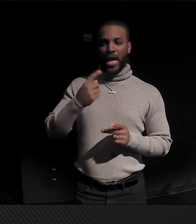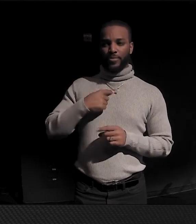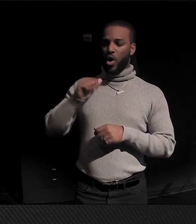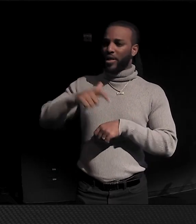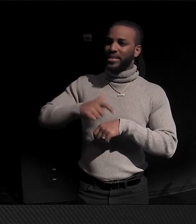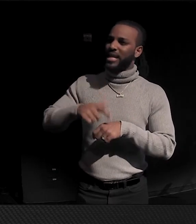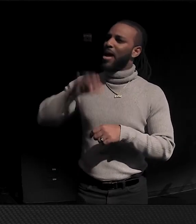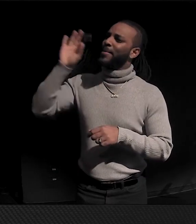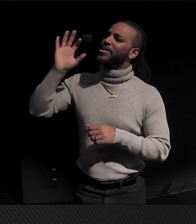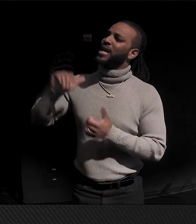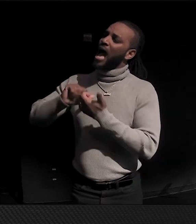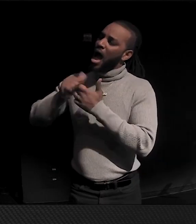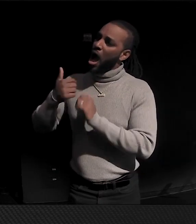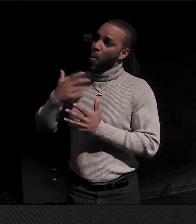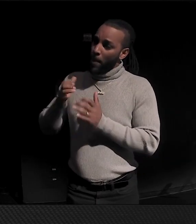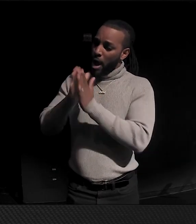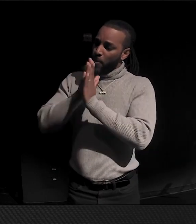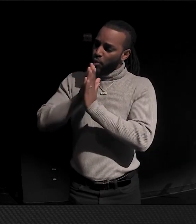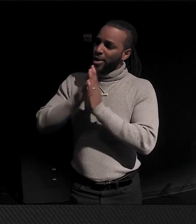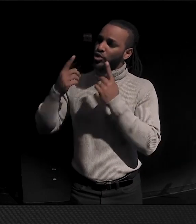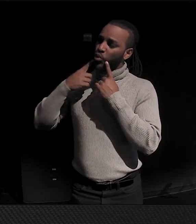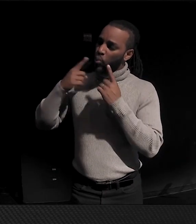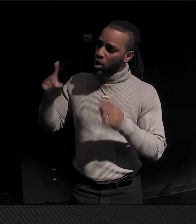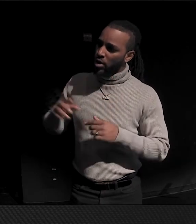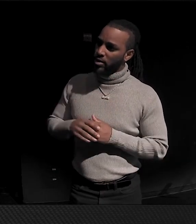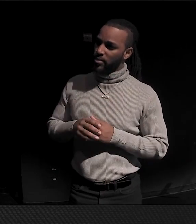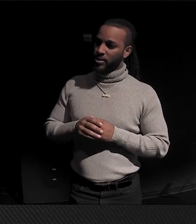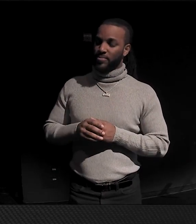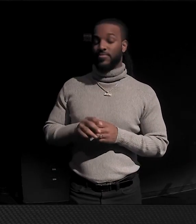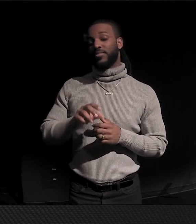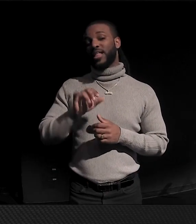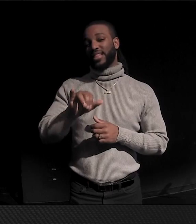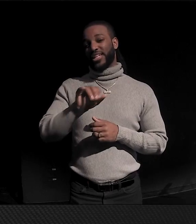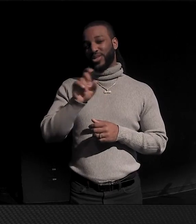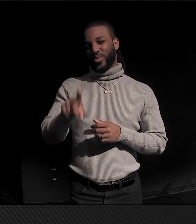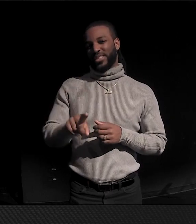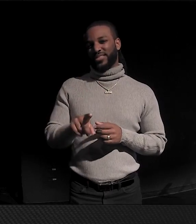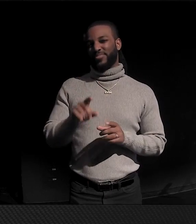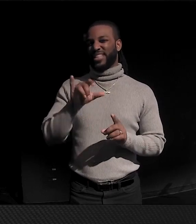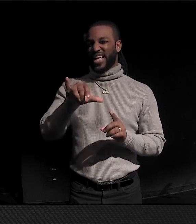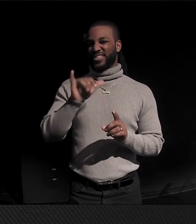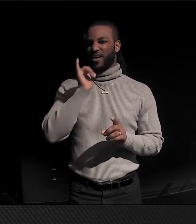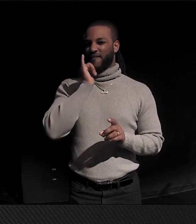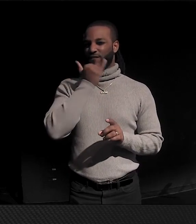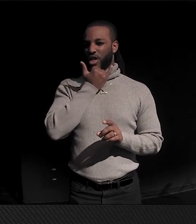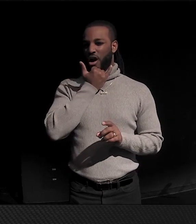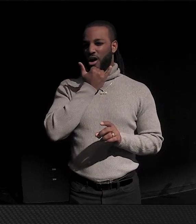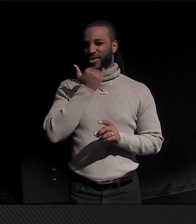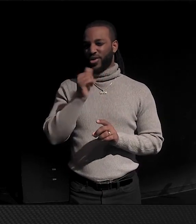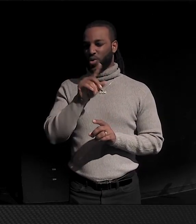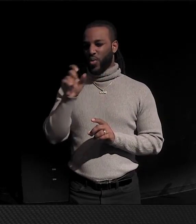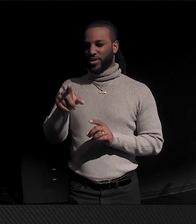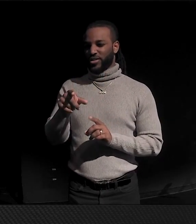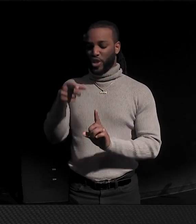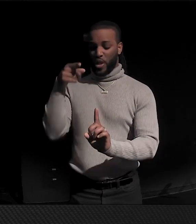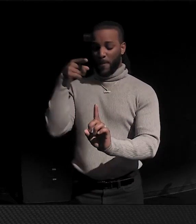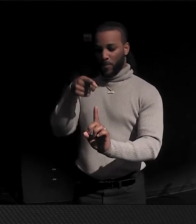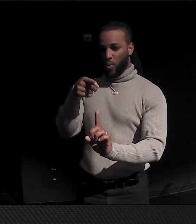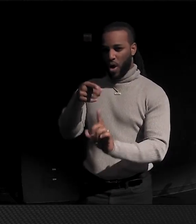work? I want to say to you today, if that's your question, it's a flawed question. The point of prayer